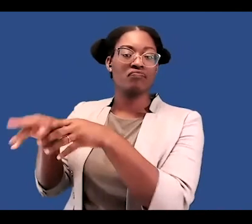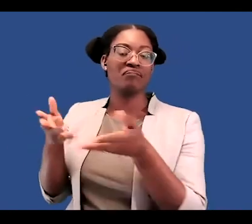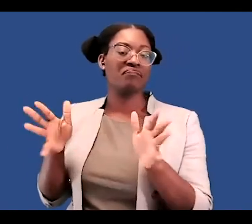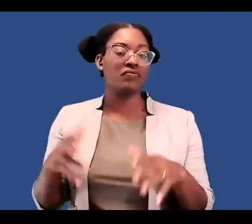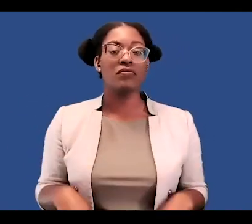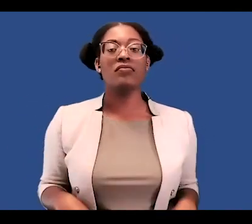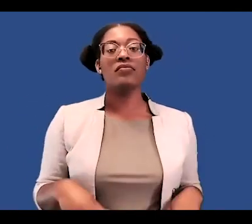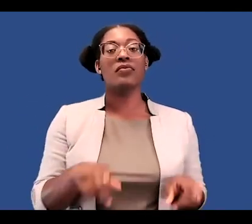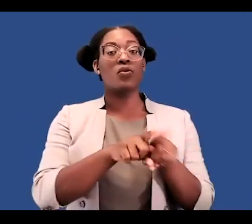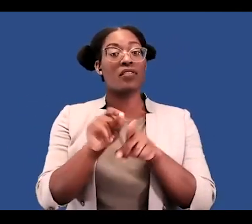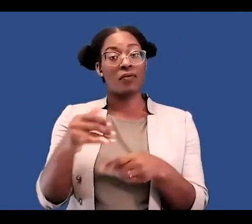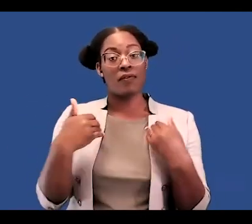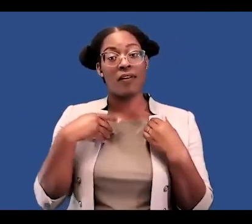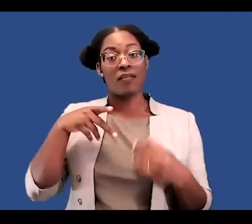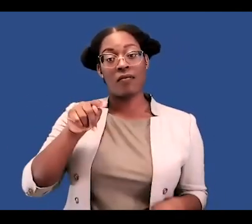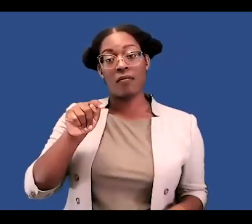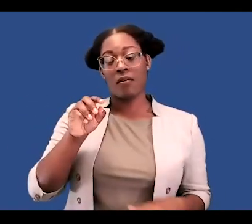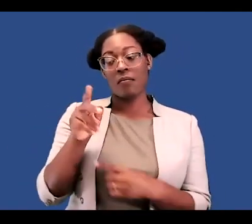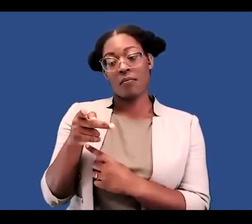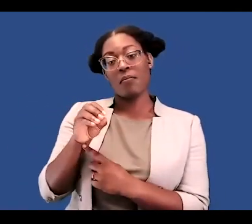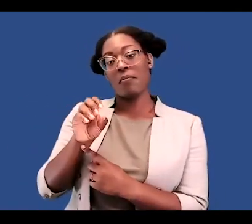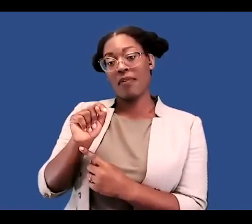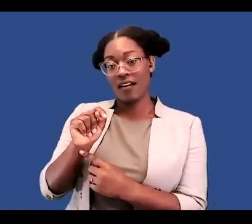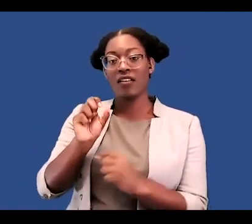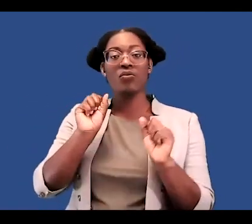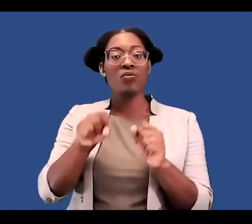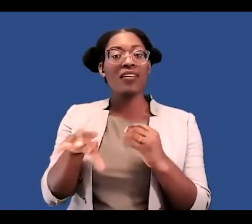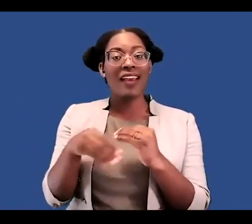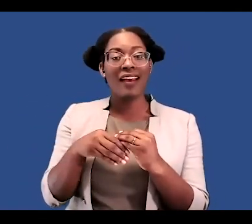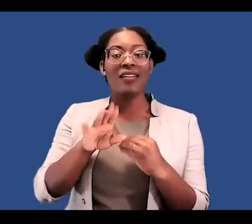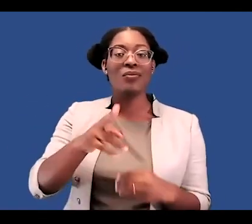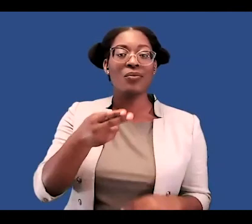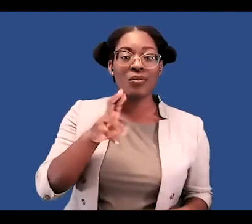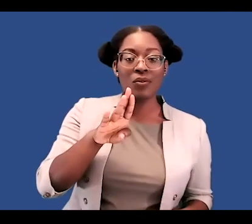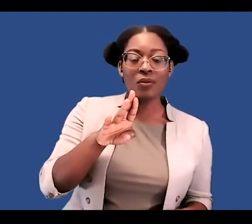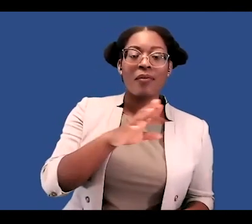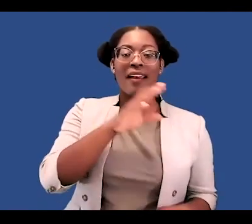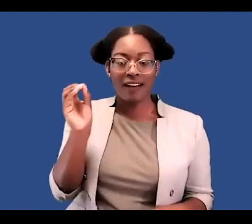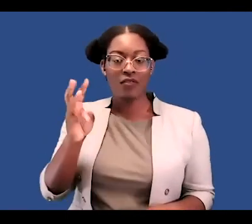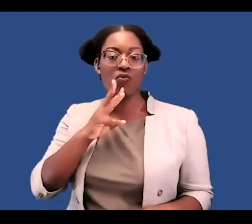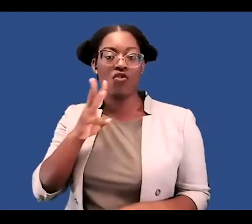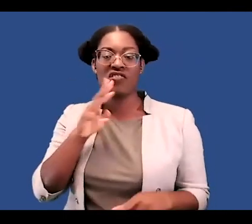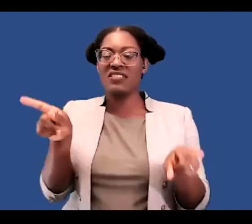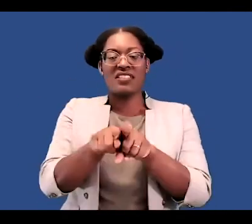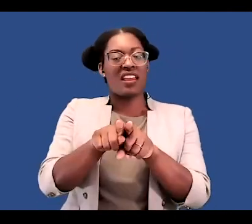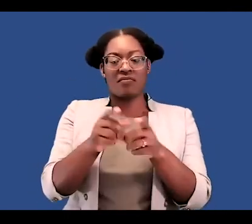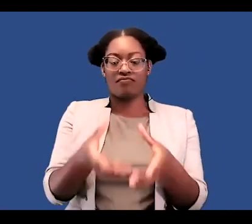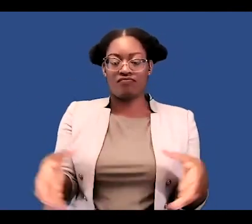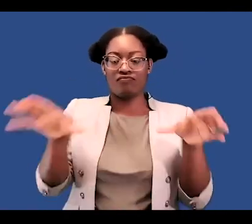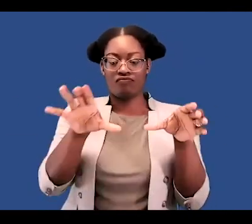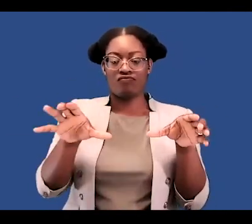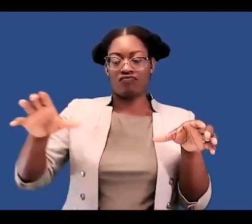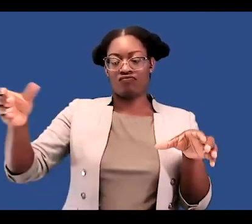herbs in there, boil it with the water if you want. and then strain it with like a strainer, like